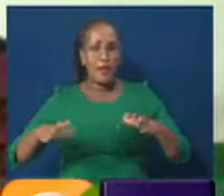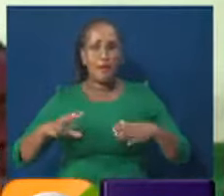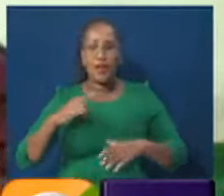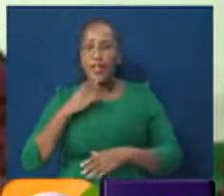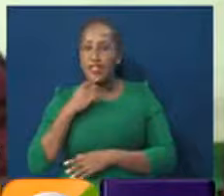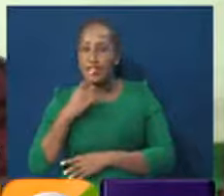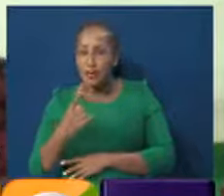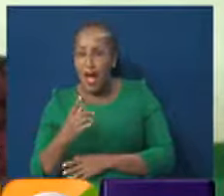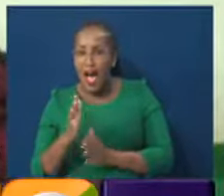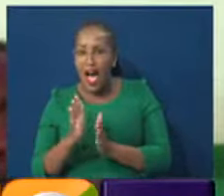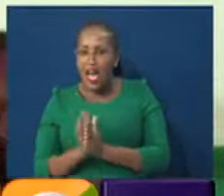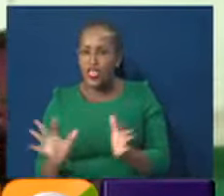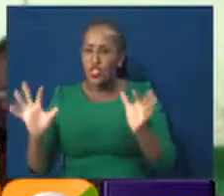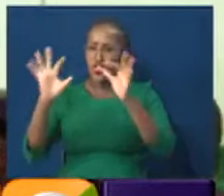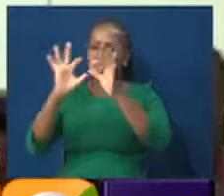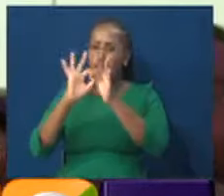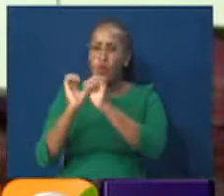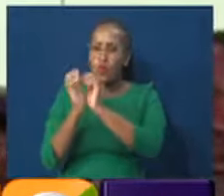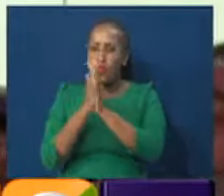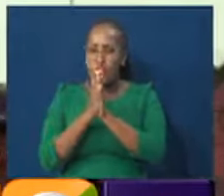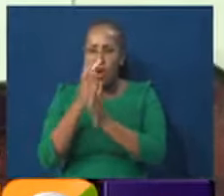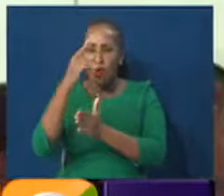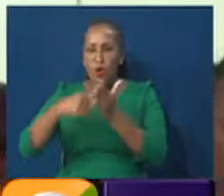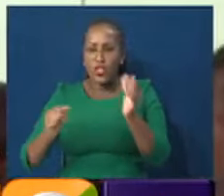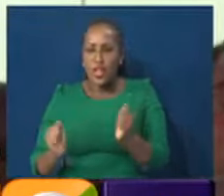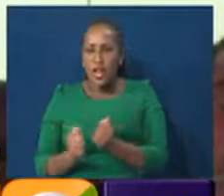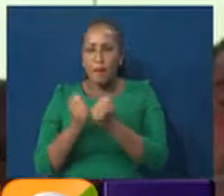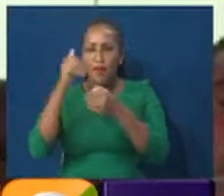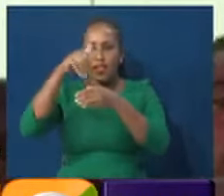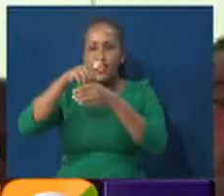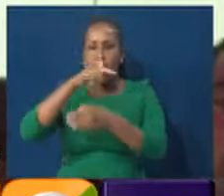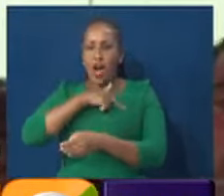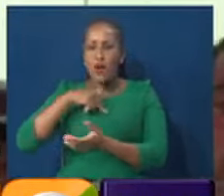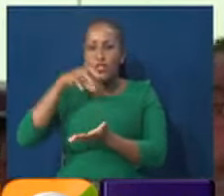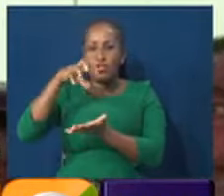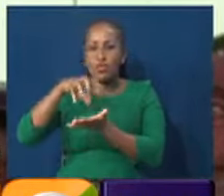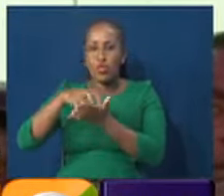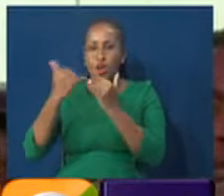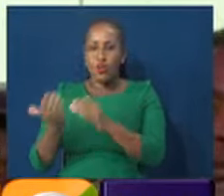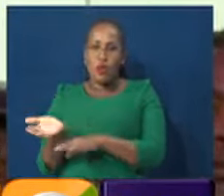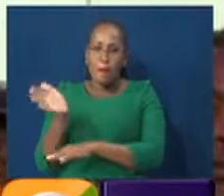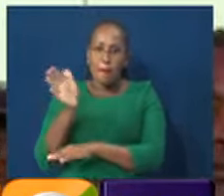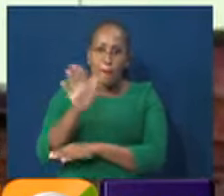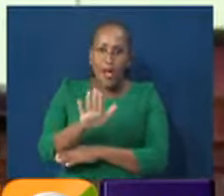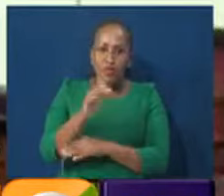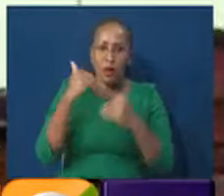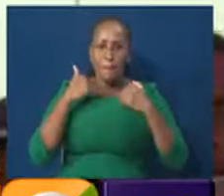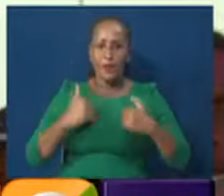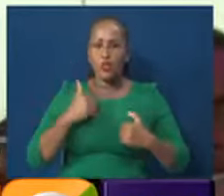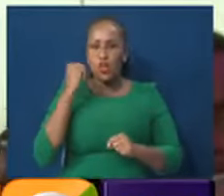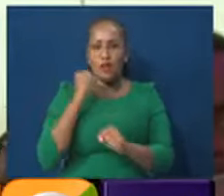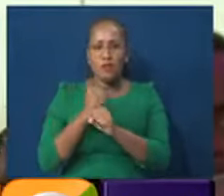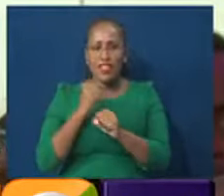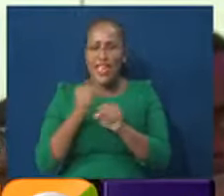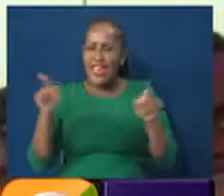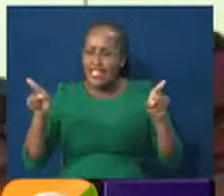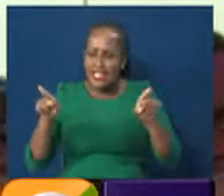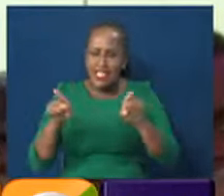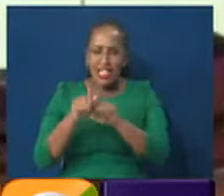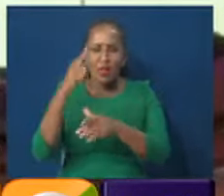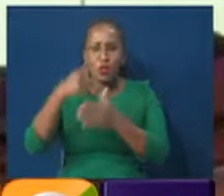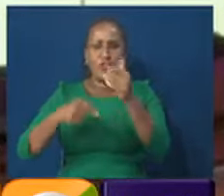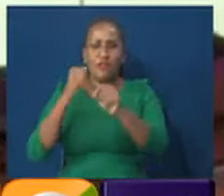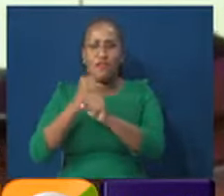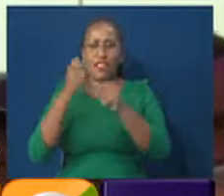and linking it up with what is happening in our studio. And we are about to hand it over to someone who is doing exactly what we are doing here